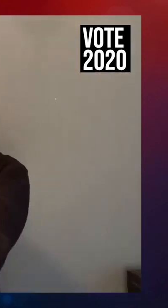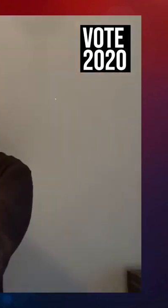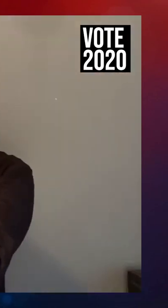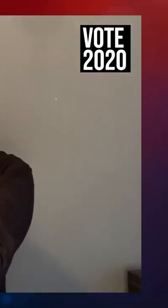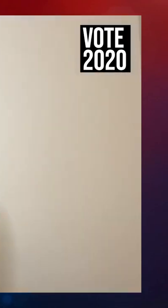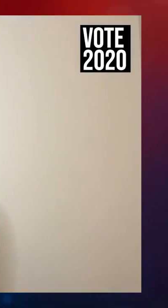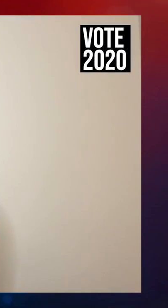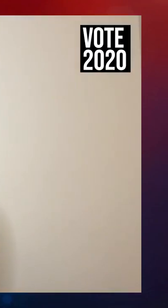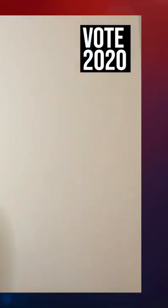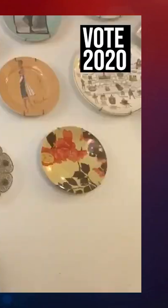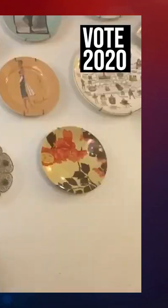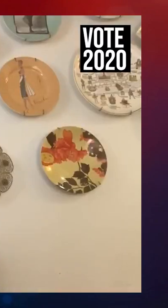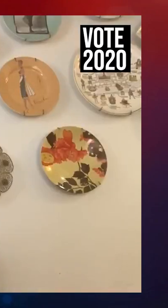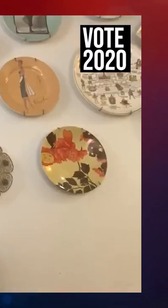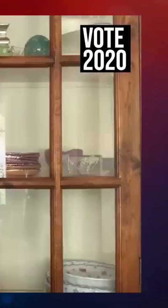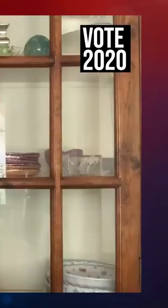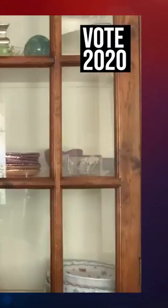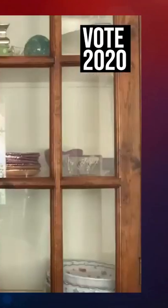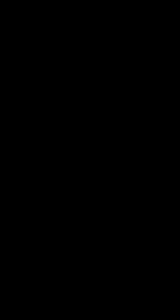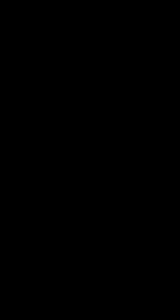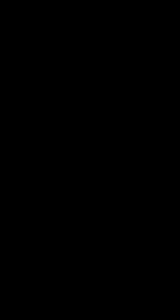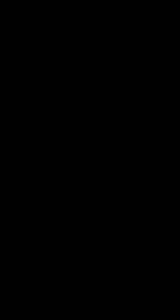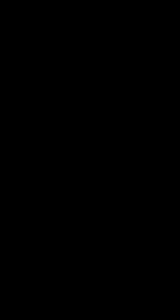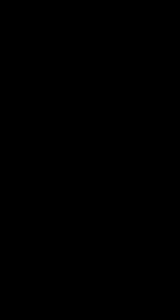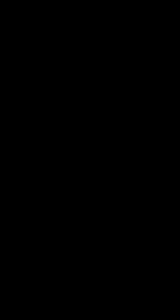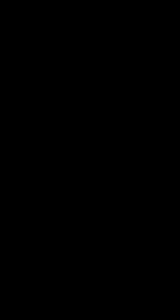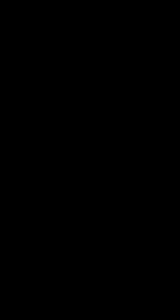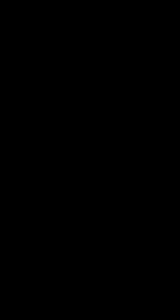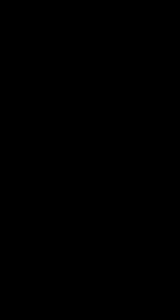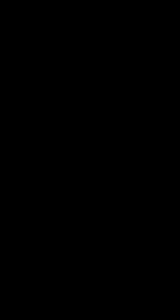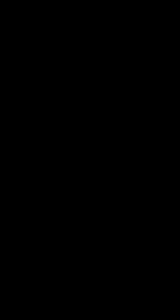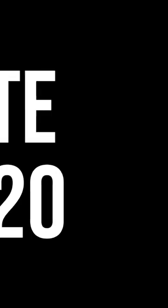can vote, they can vote, they can vote, they can.